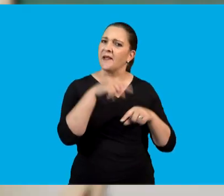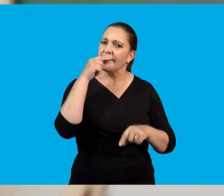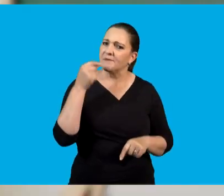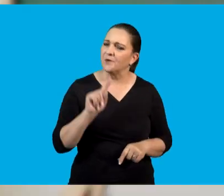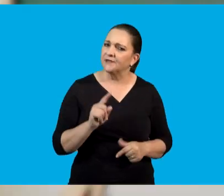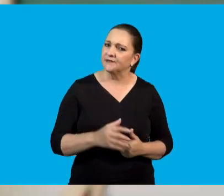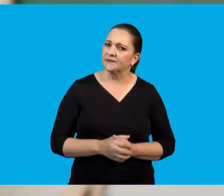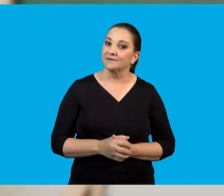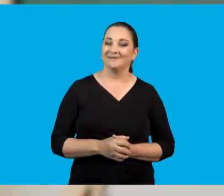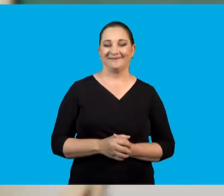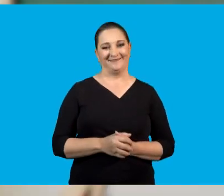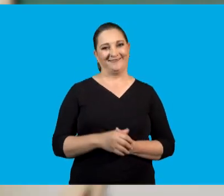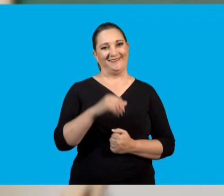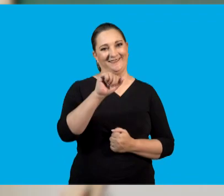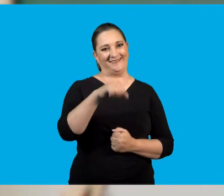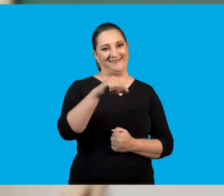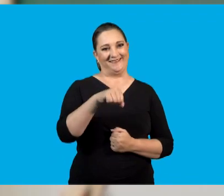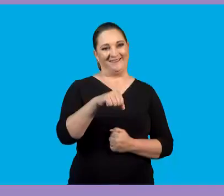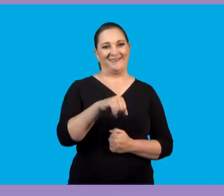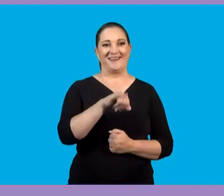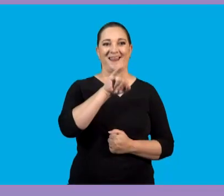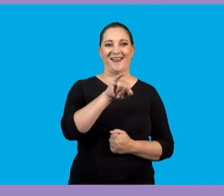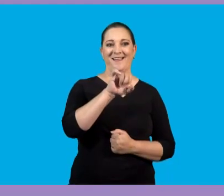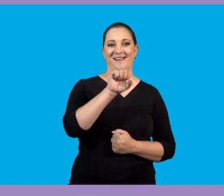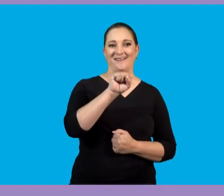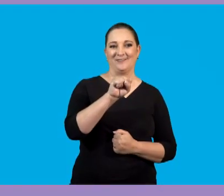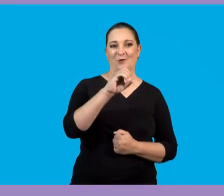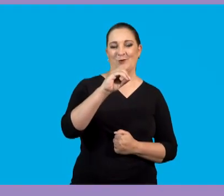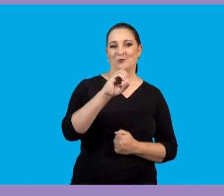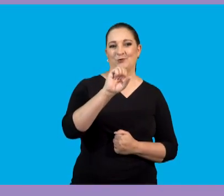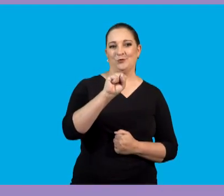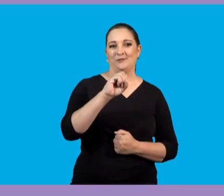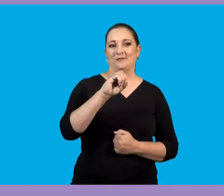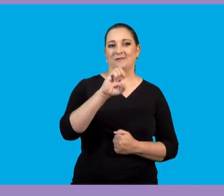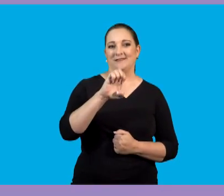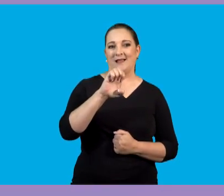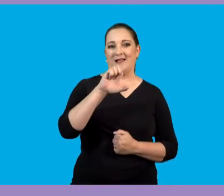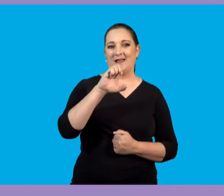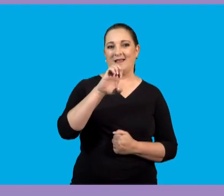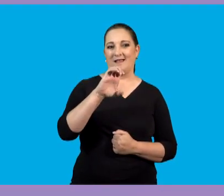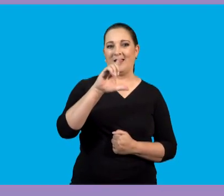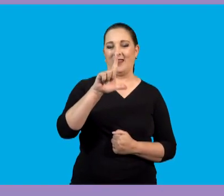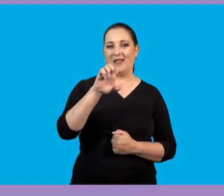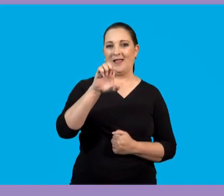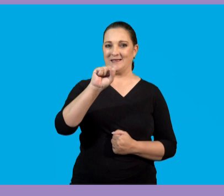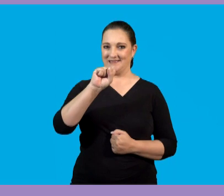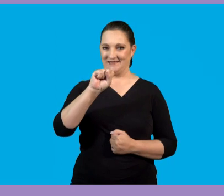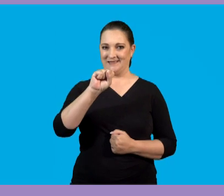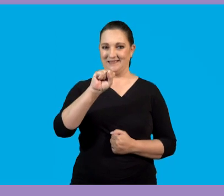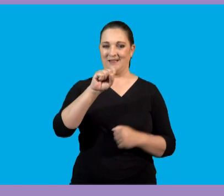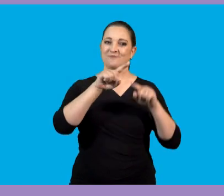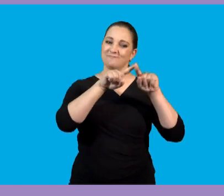triangle is that? Yes, it is an isosceles triangle. So an isosceles